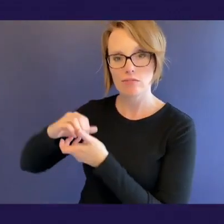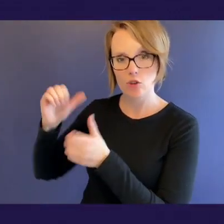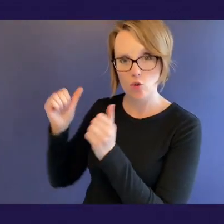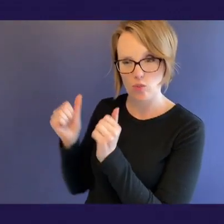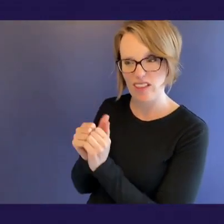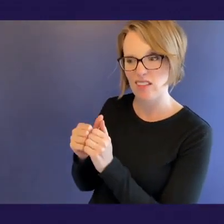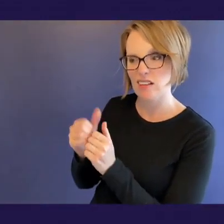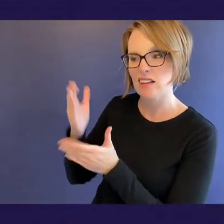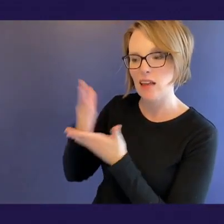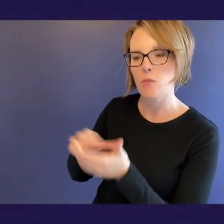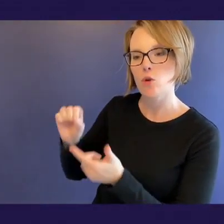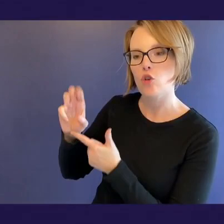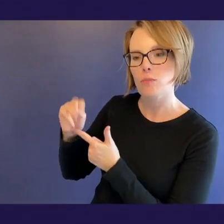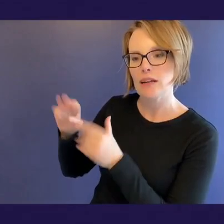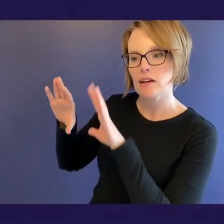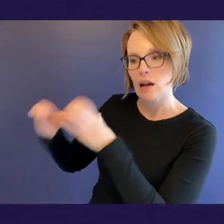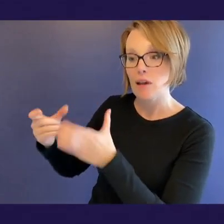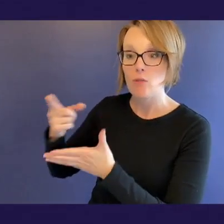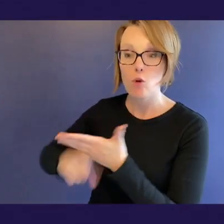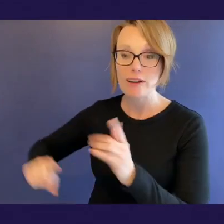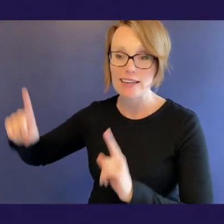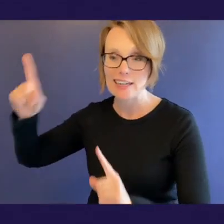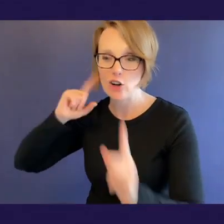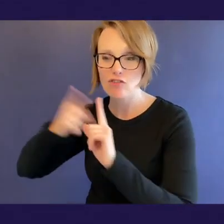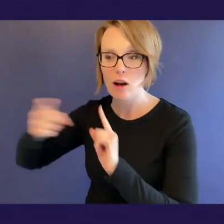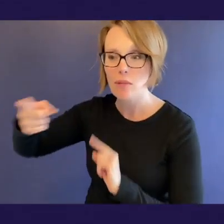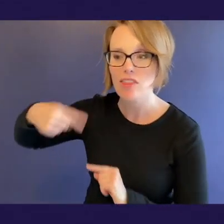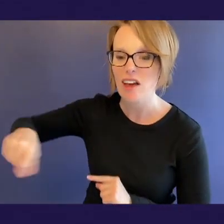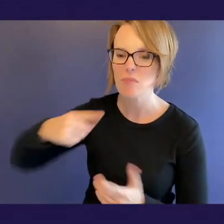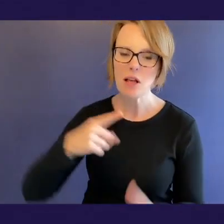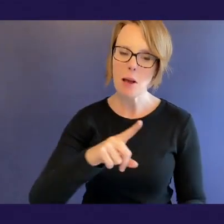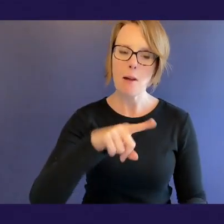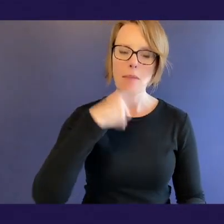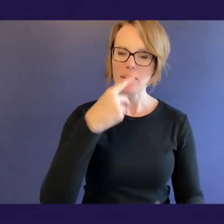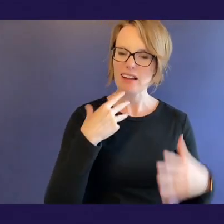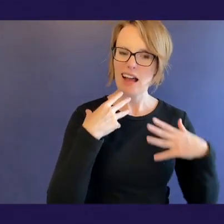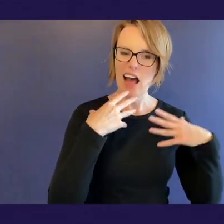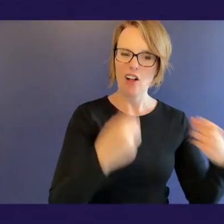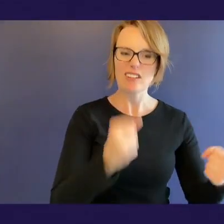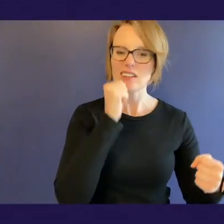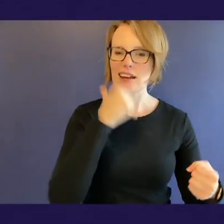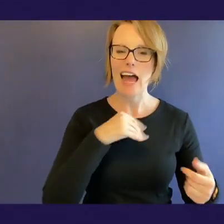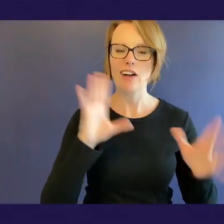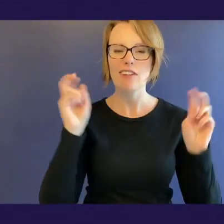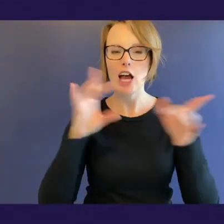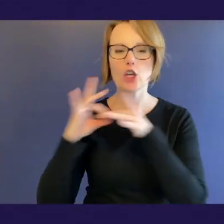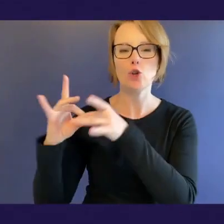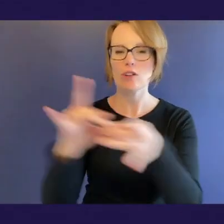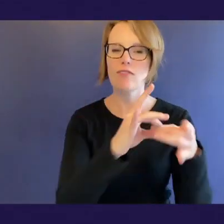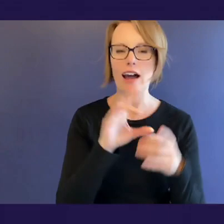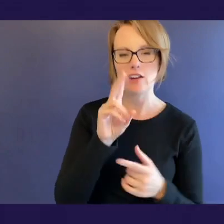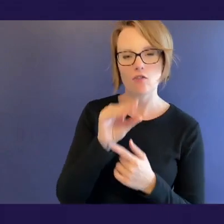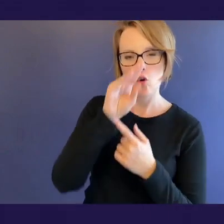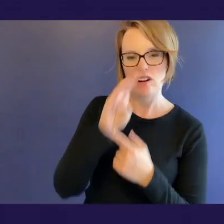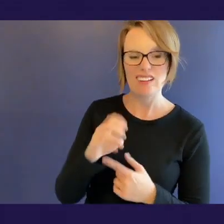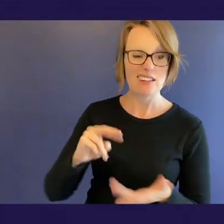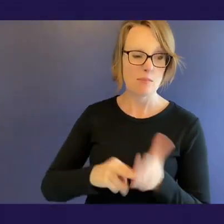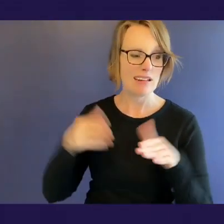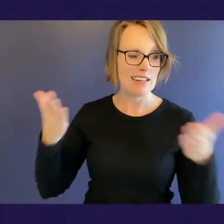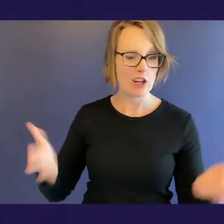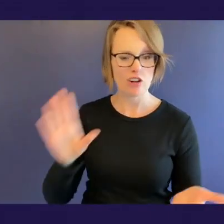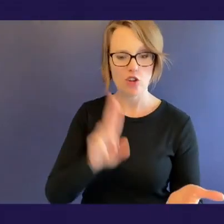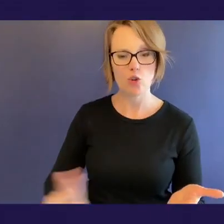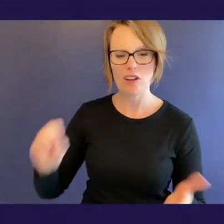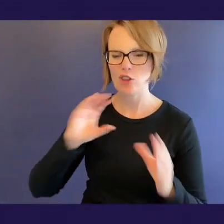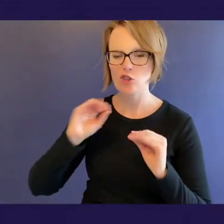voice. So we have no policies or regulations in the United States that allow a single point of contact for tech